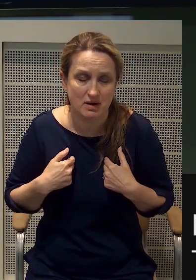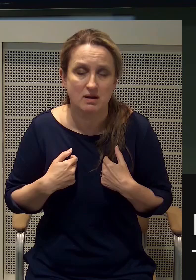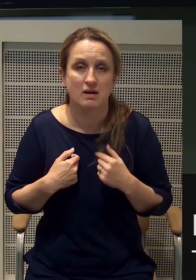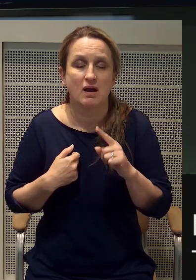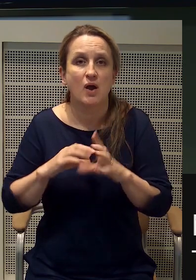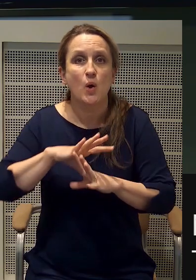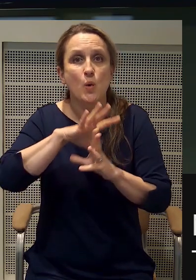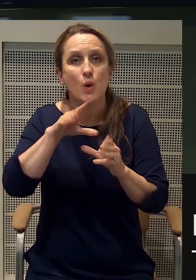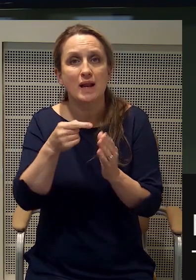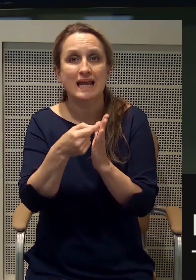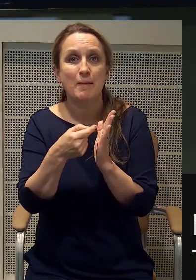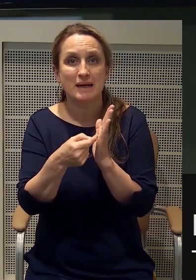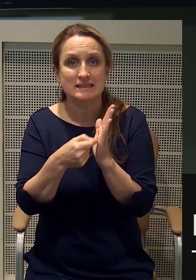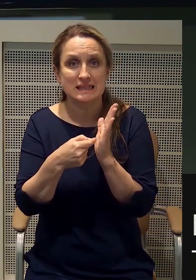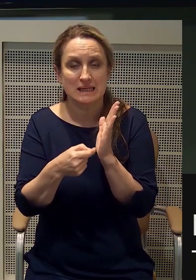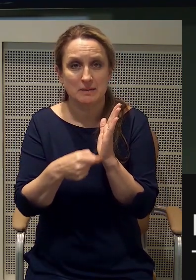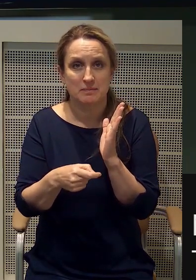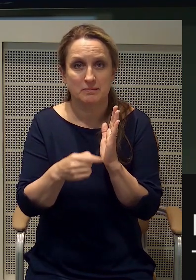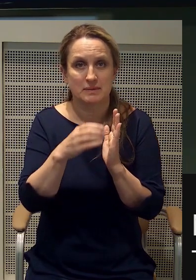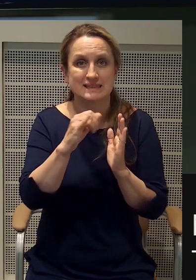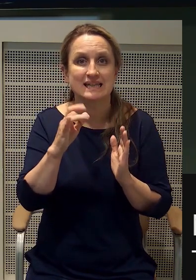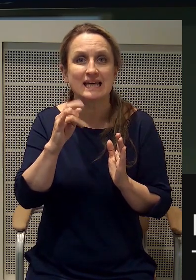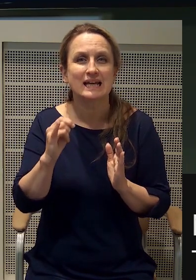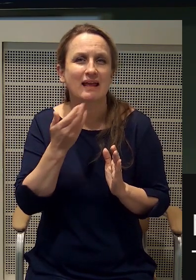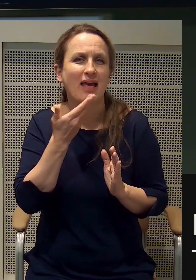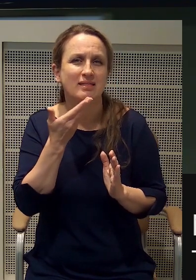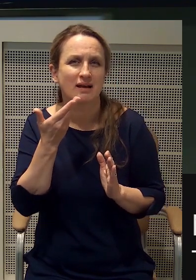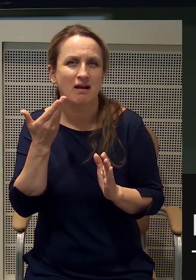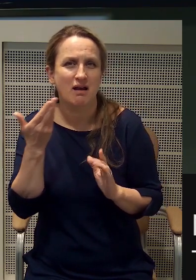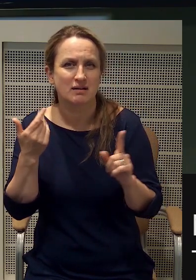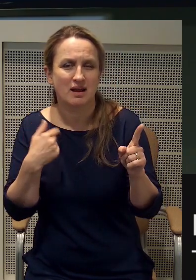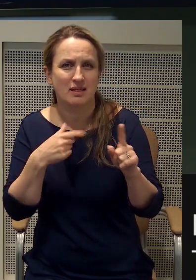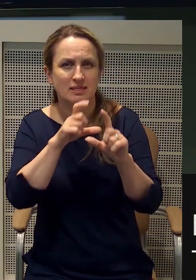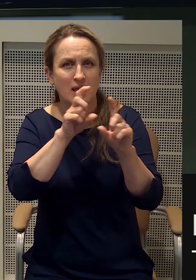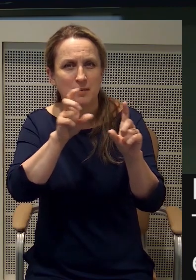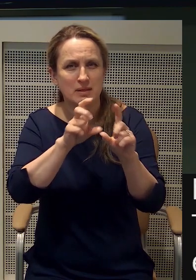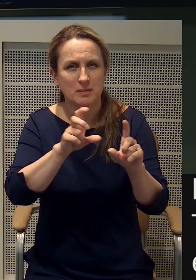to these foundations, because otherwise we wouldn't manage.